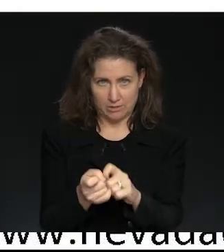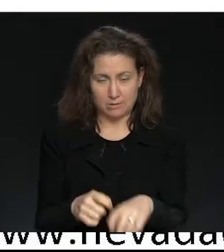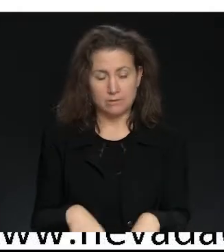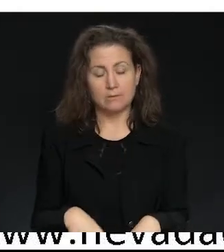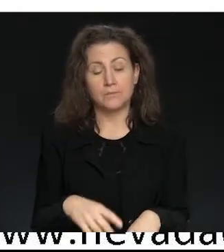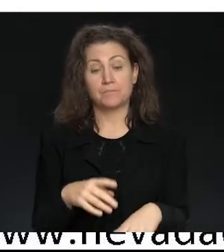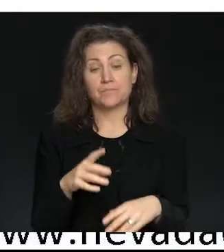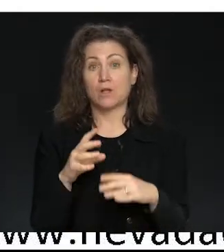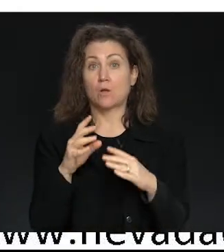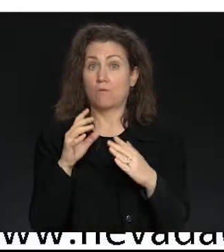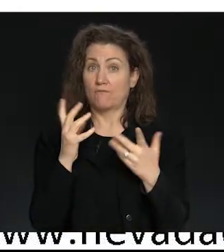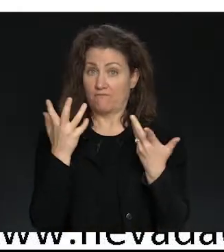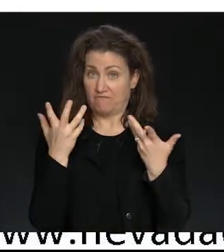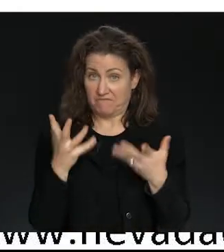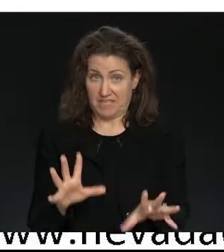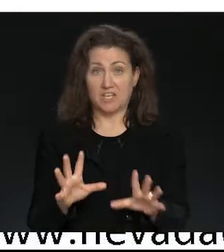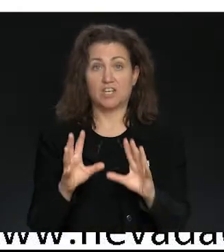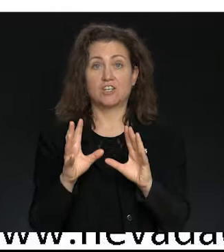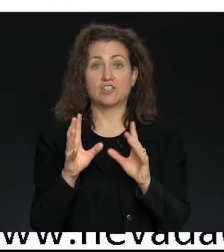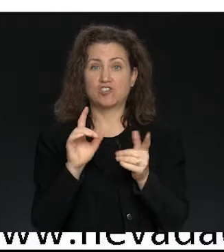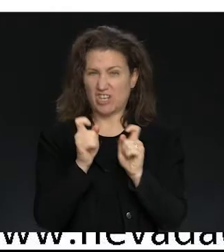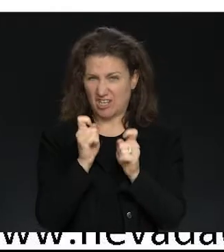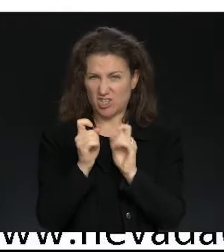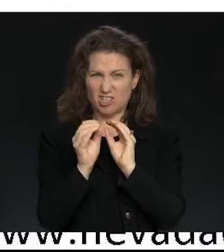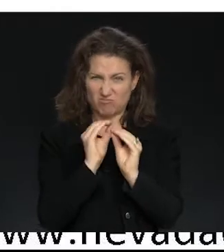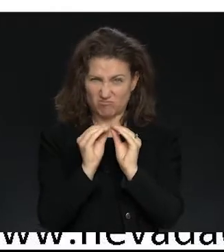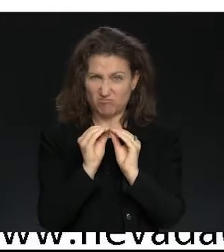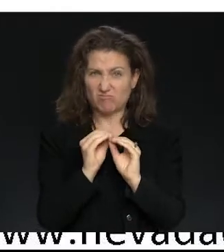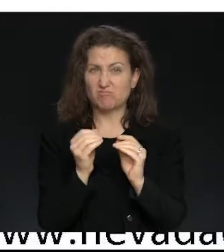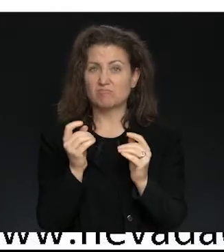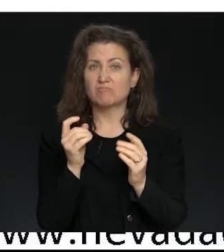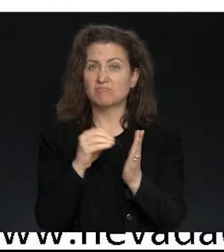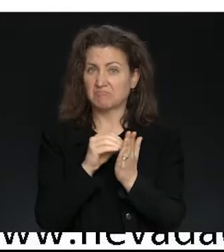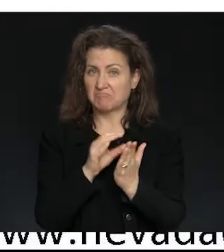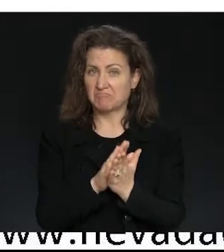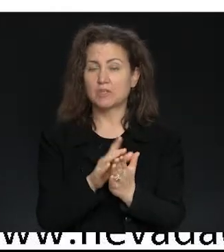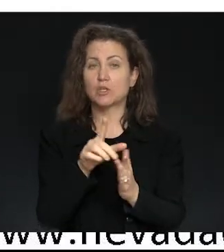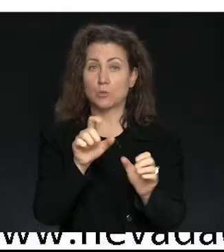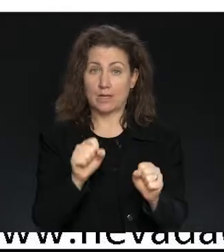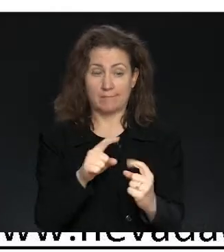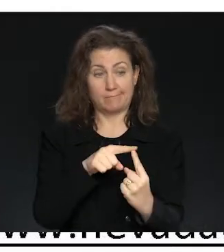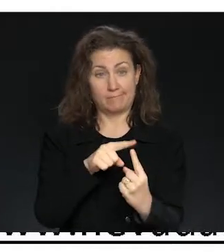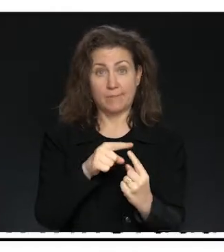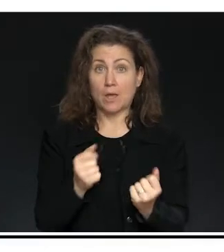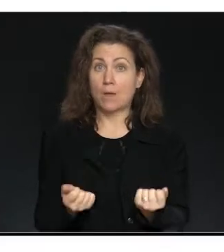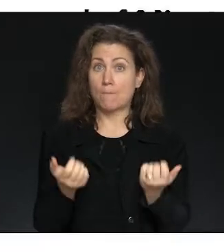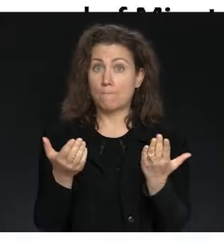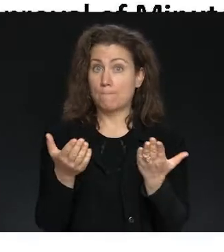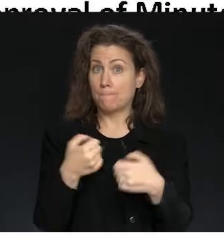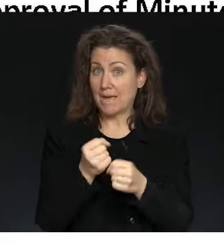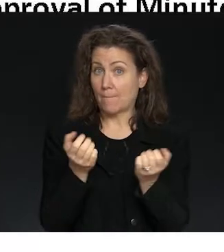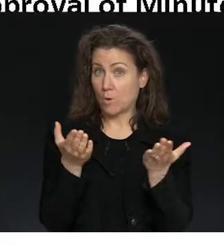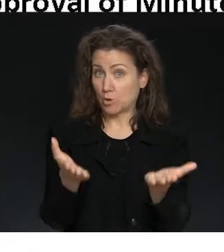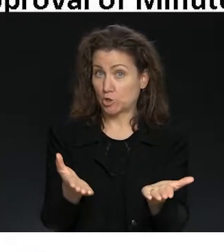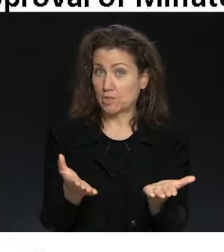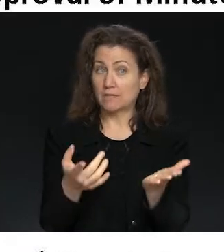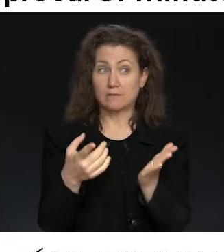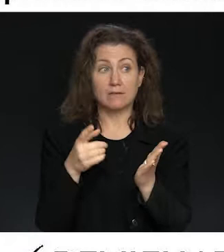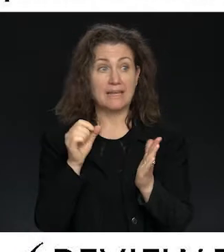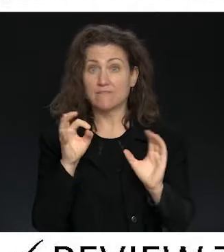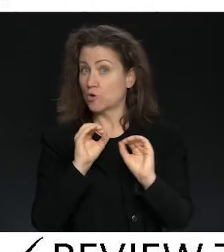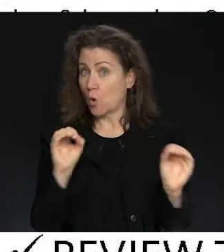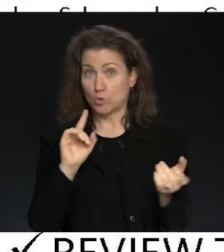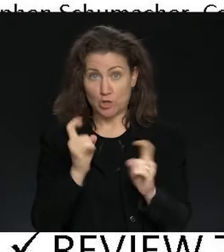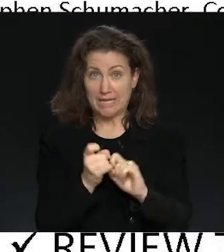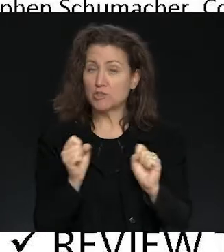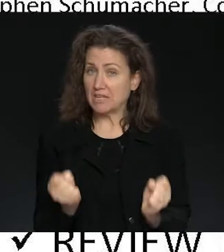been noted, you can make a motion. I make a motion to accept the minutes as presented if there were no changes offered, or